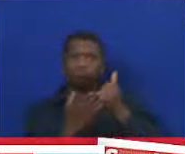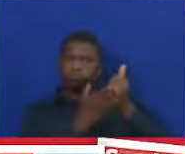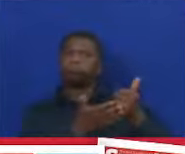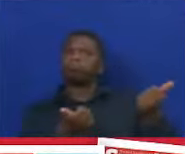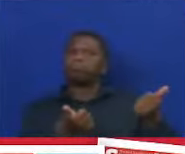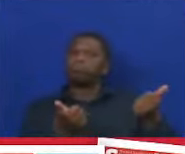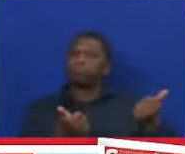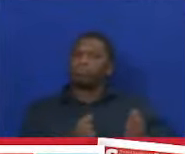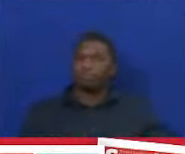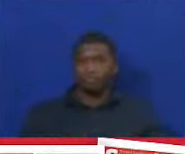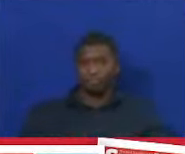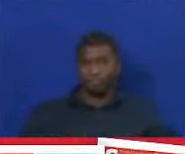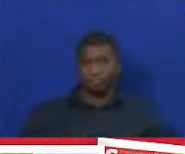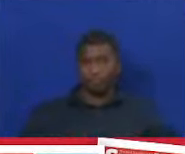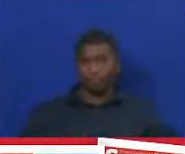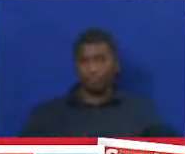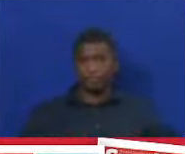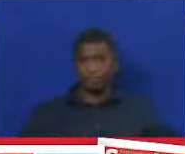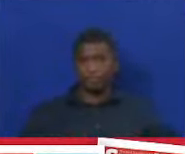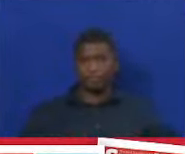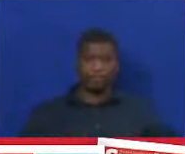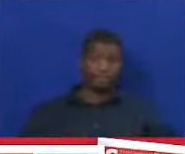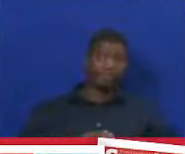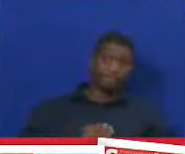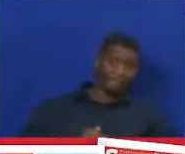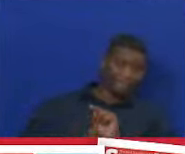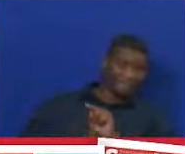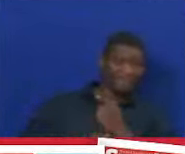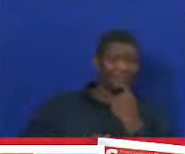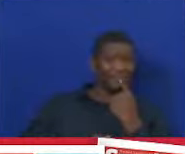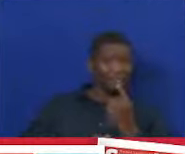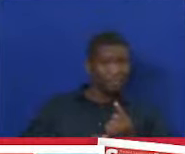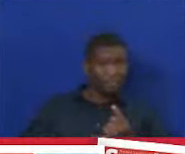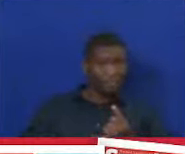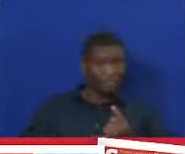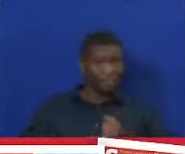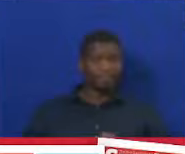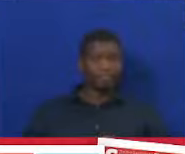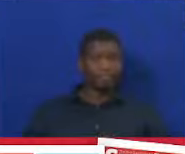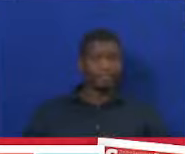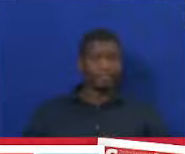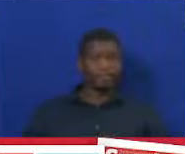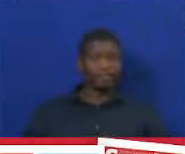And he indicated that the reason why he was